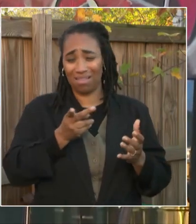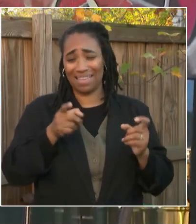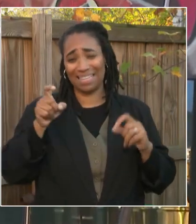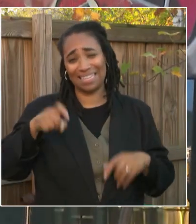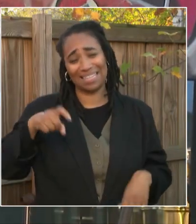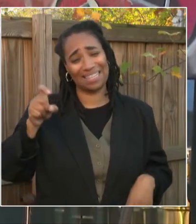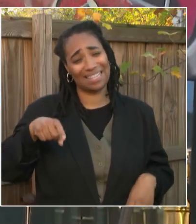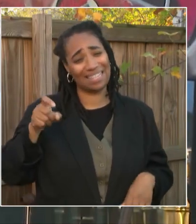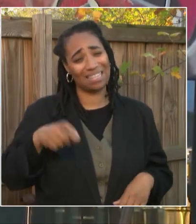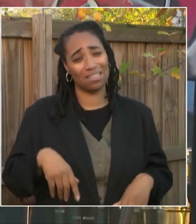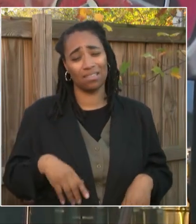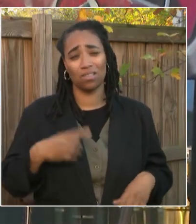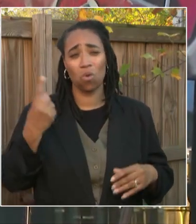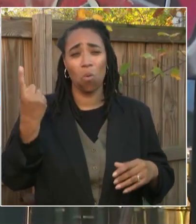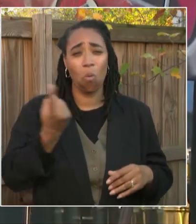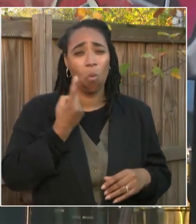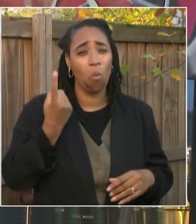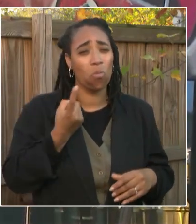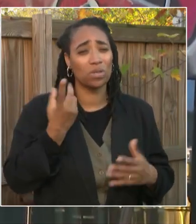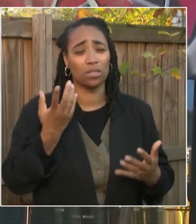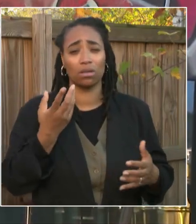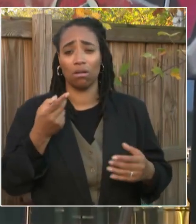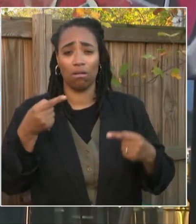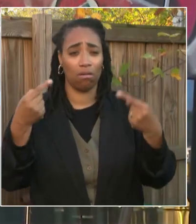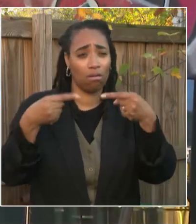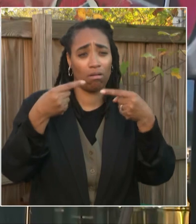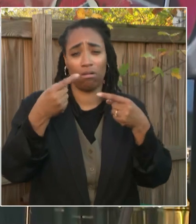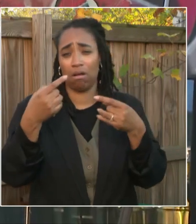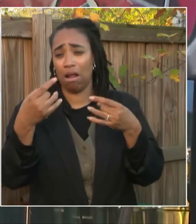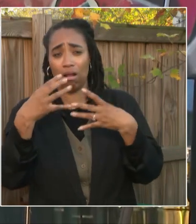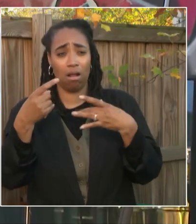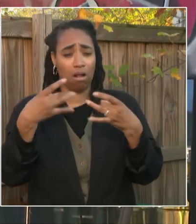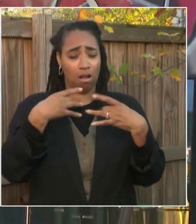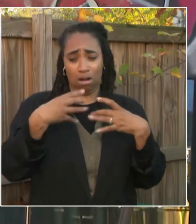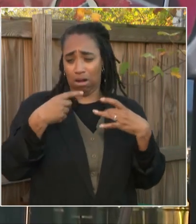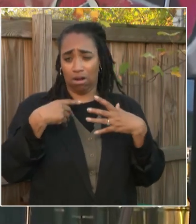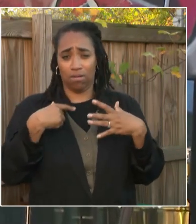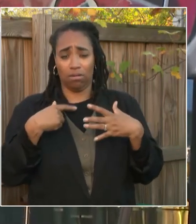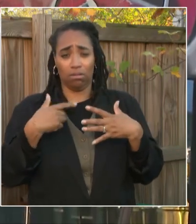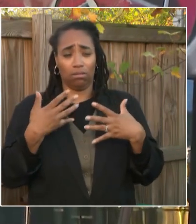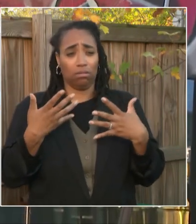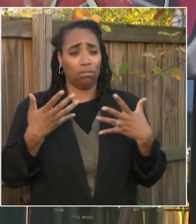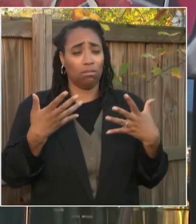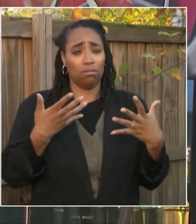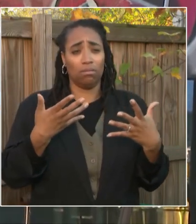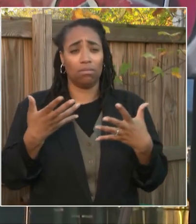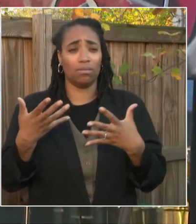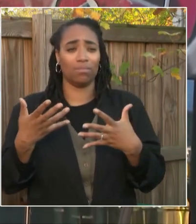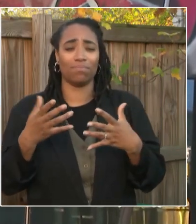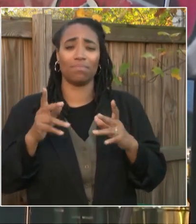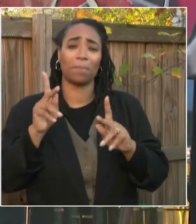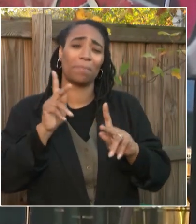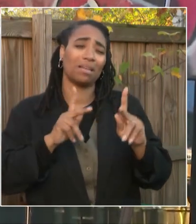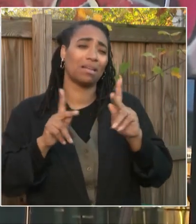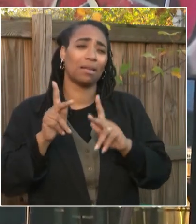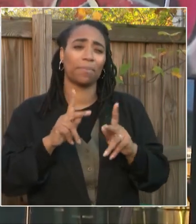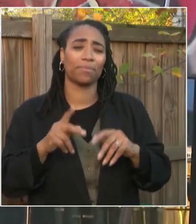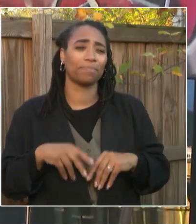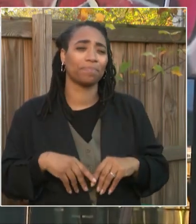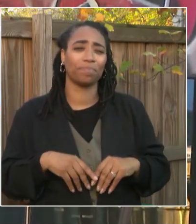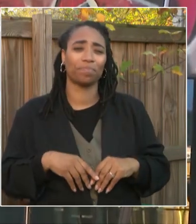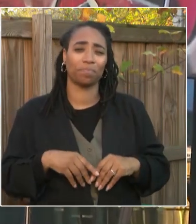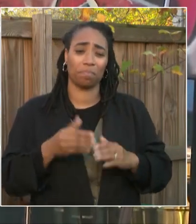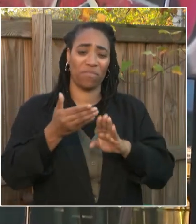always attacked, you always hated on, but There are people who came before me, like my cousin Malcolm